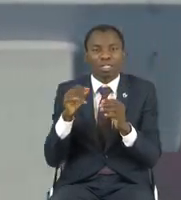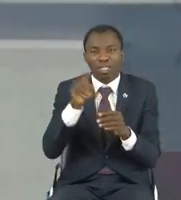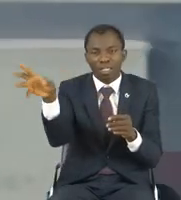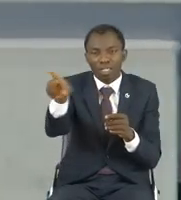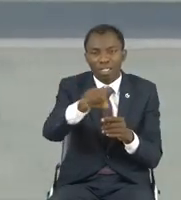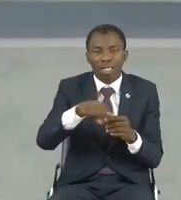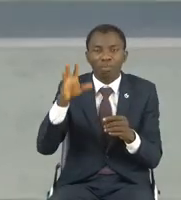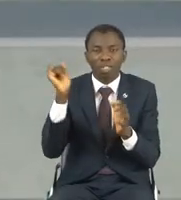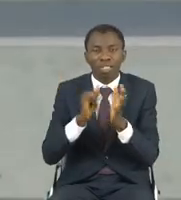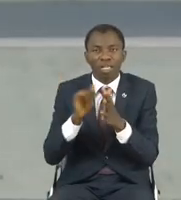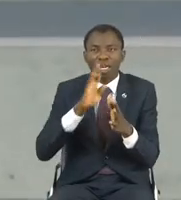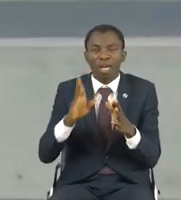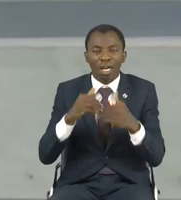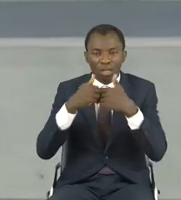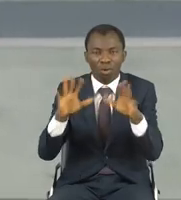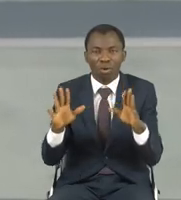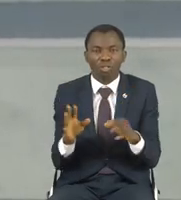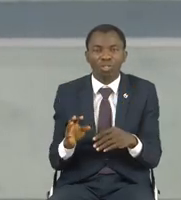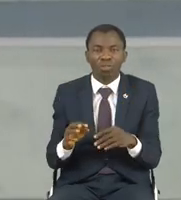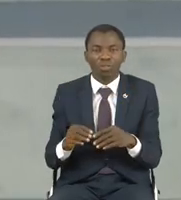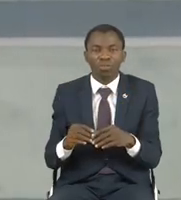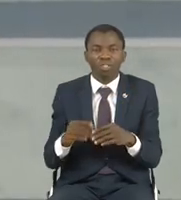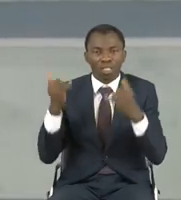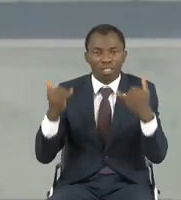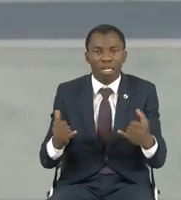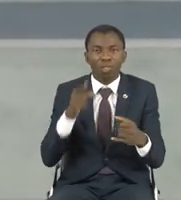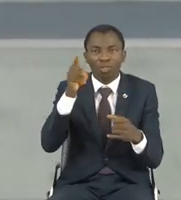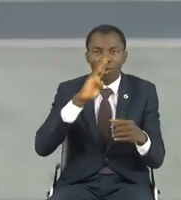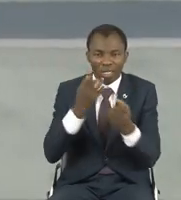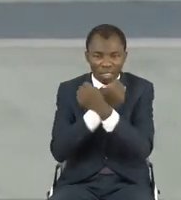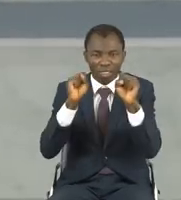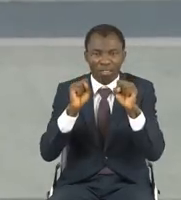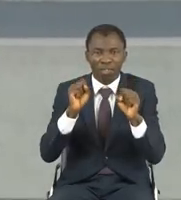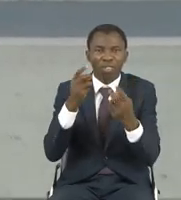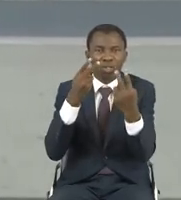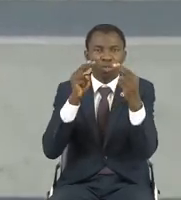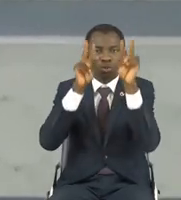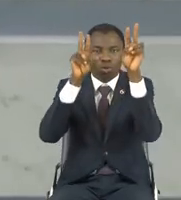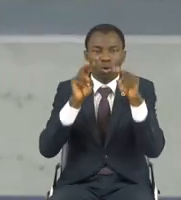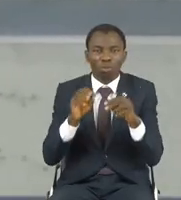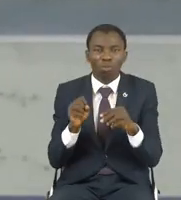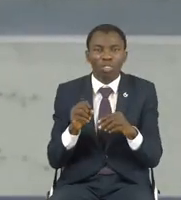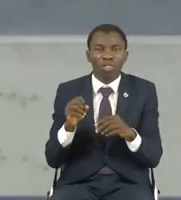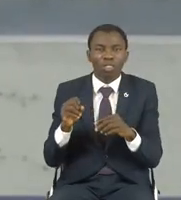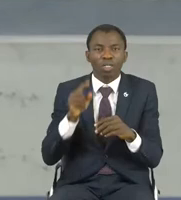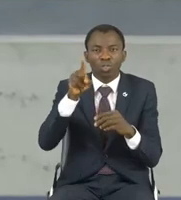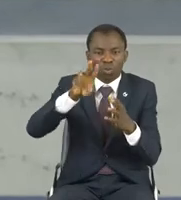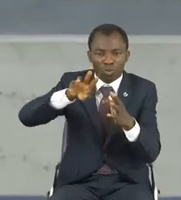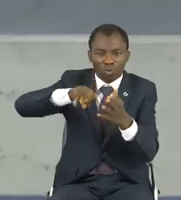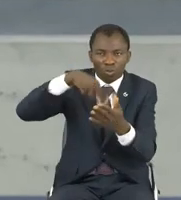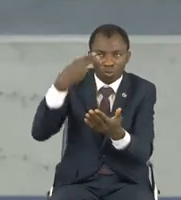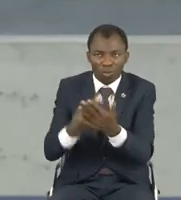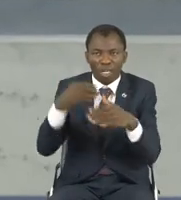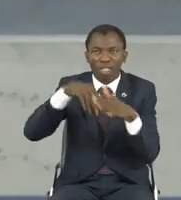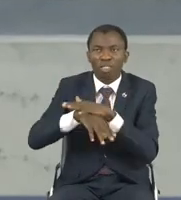And now that you are saved, look up. You fell into a well. You